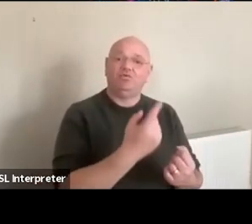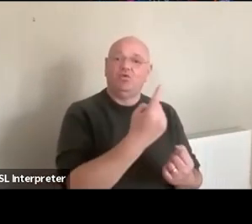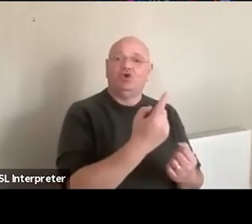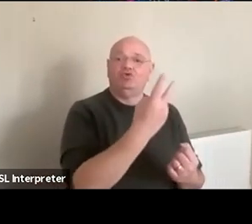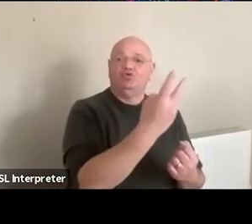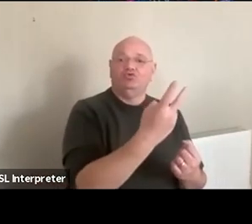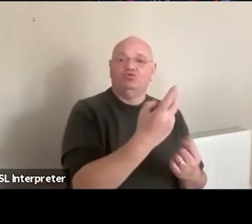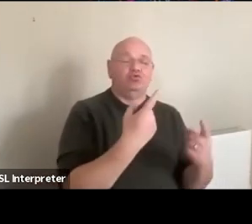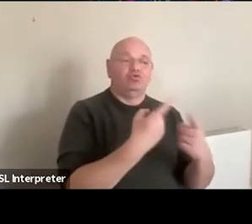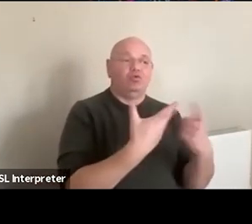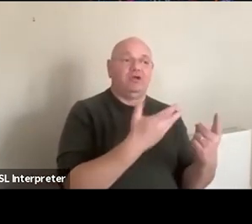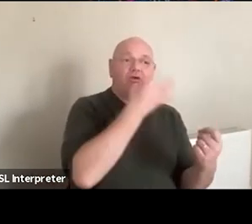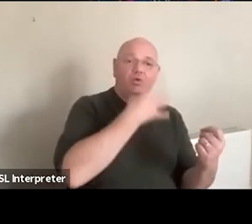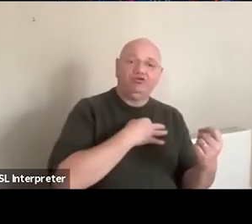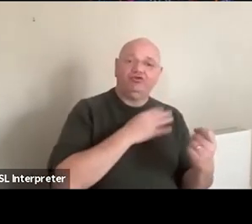us off with.